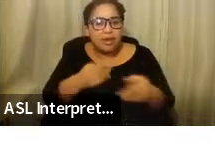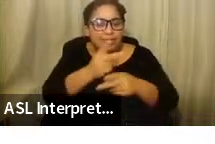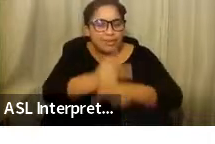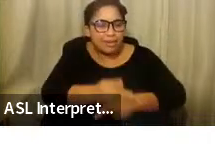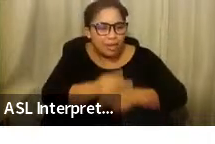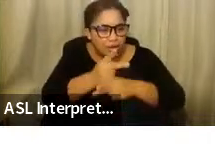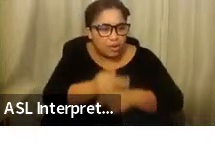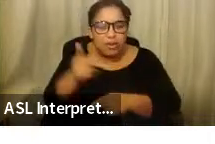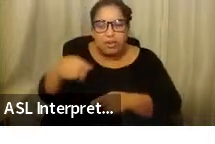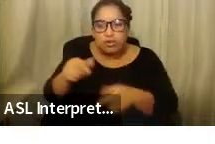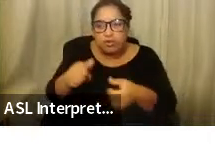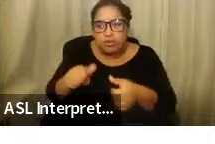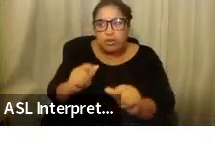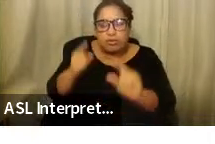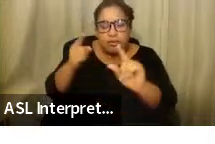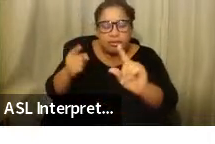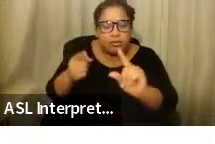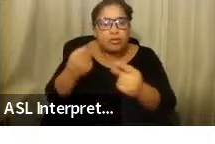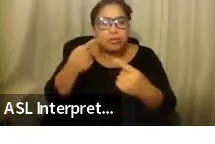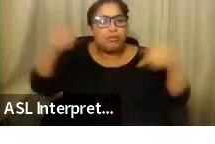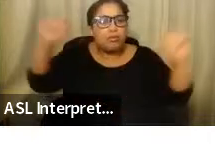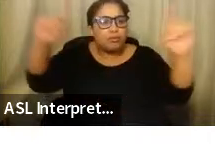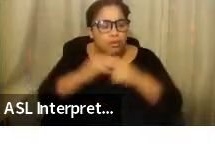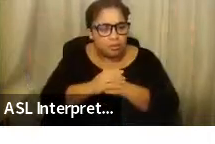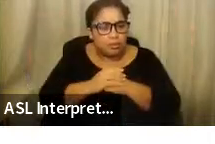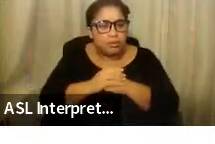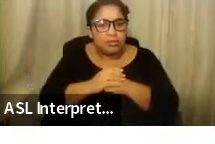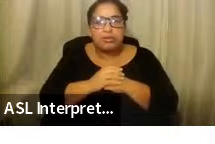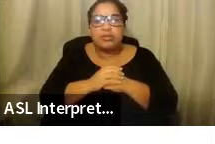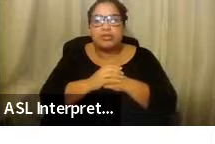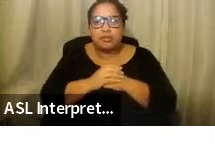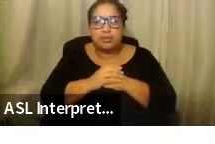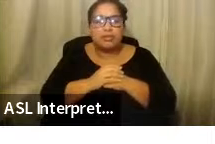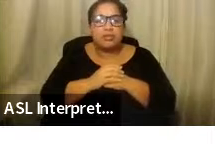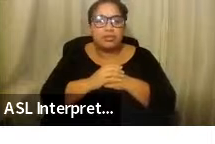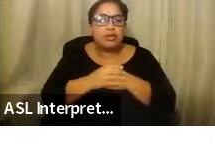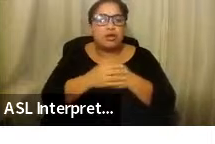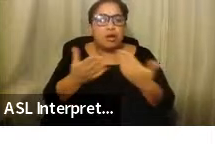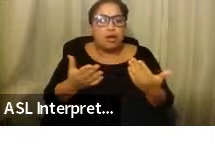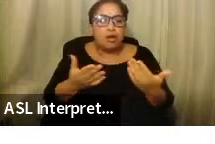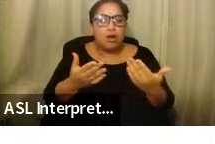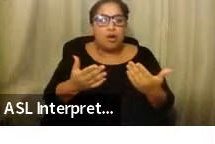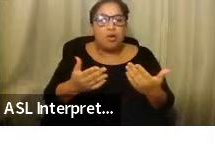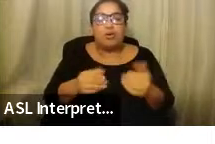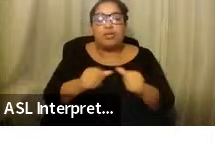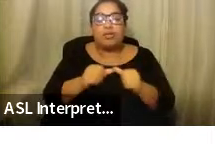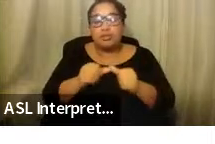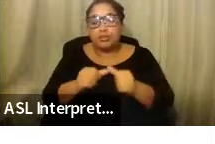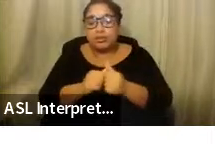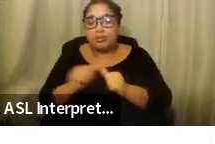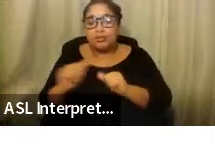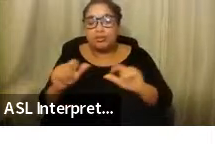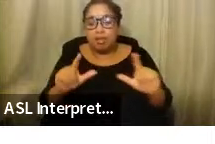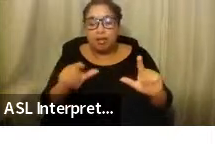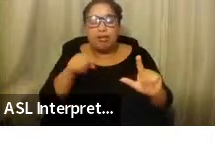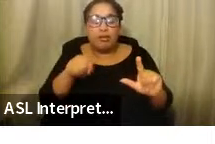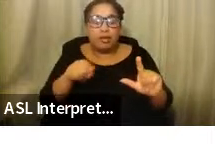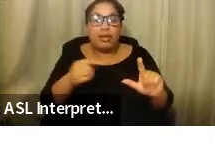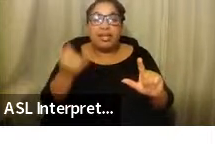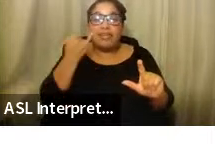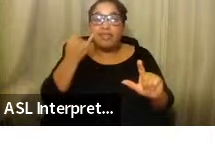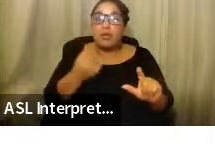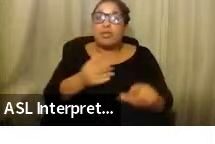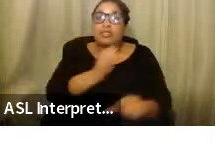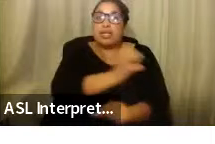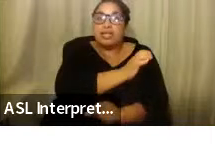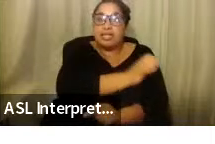they're trying to do. So as the slide advances, it would be fantastic if there was a clinician available, whether that's